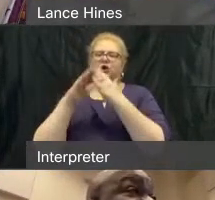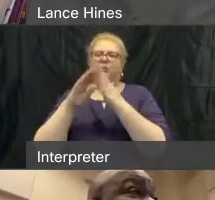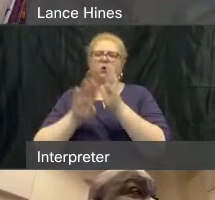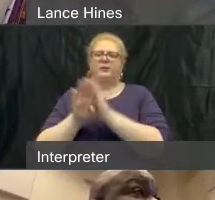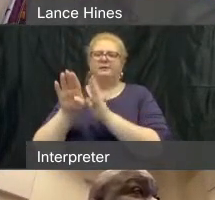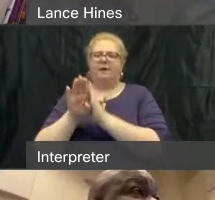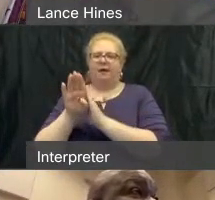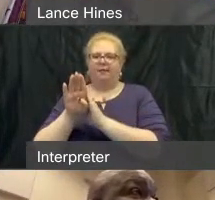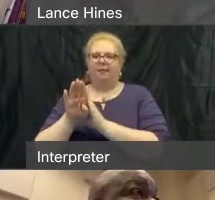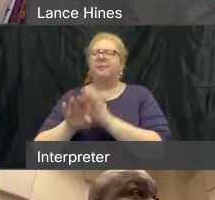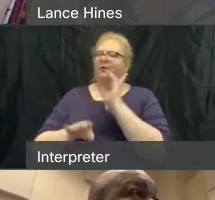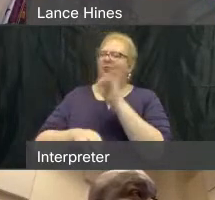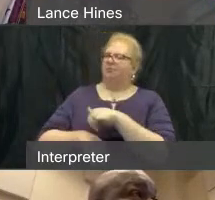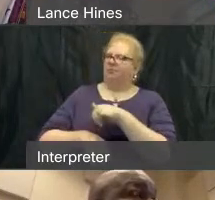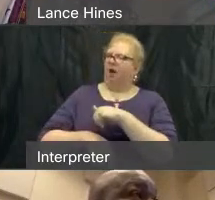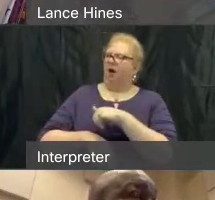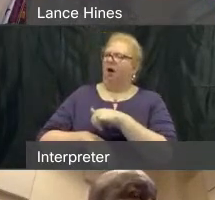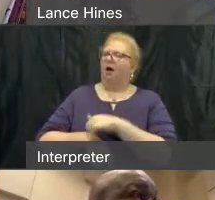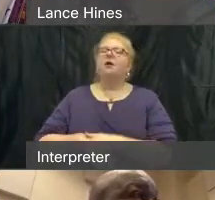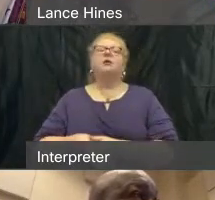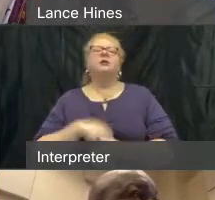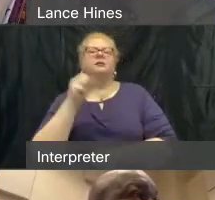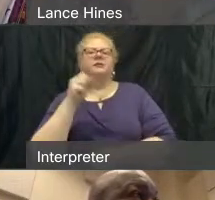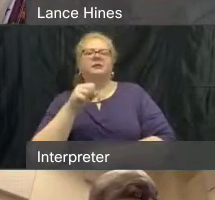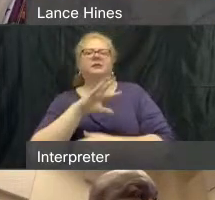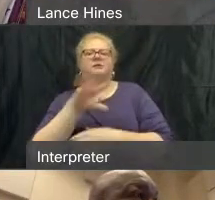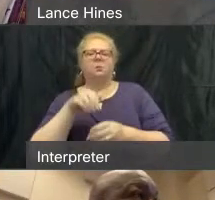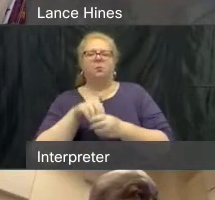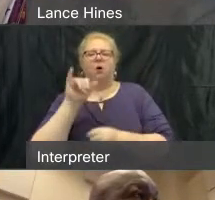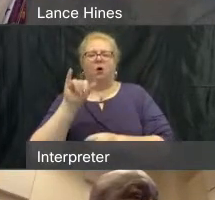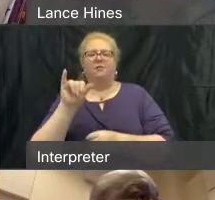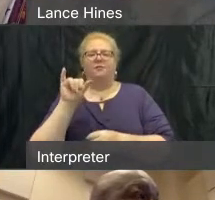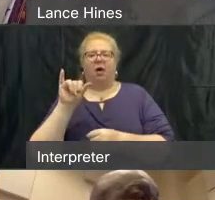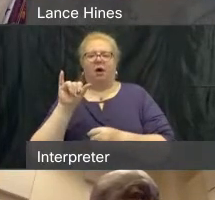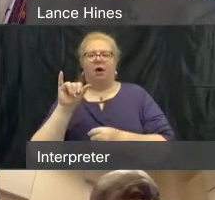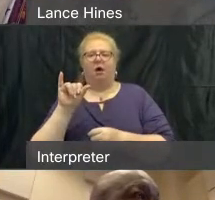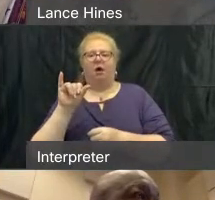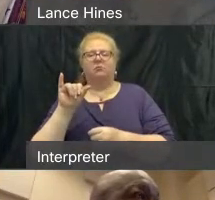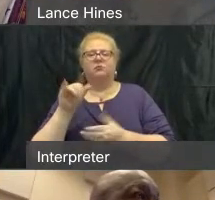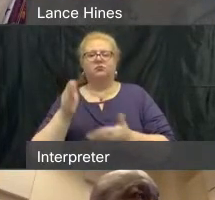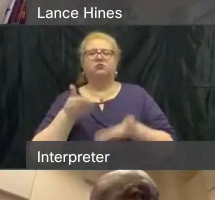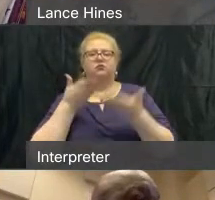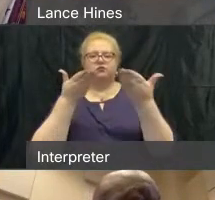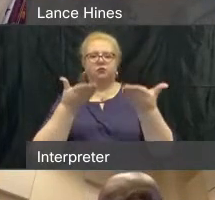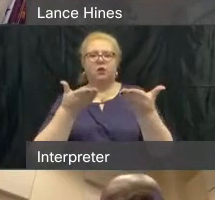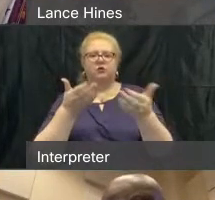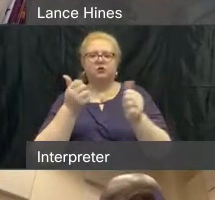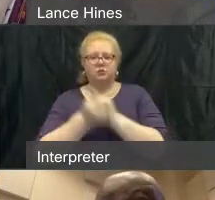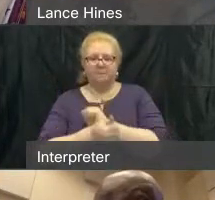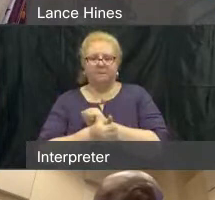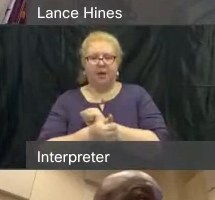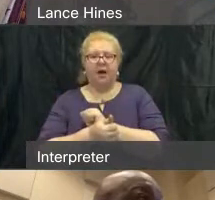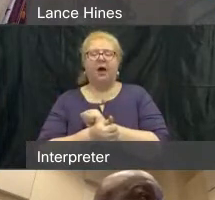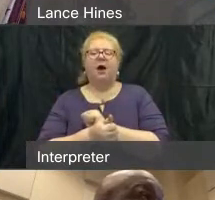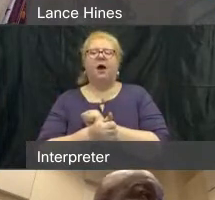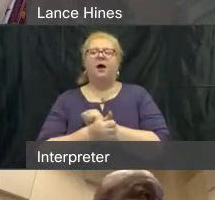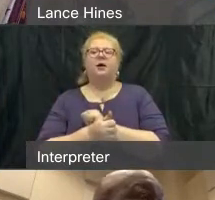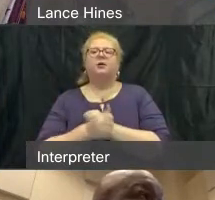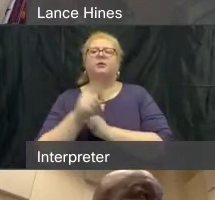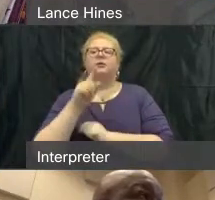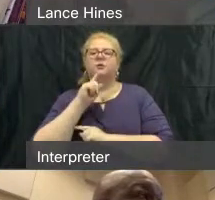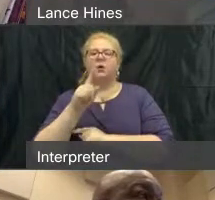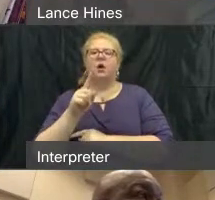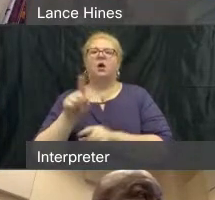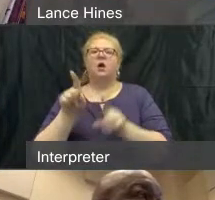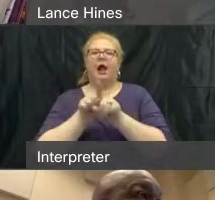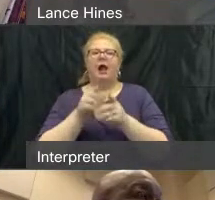I'm talking about. Okay. Yes. So part of that resolution, I believe, it was to, as funds